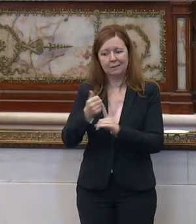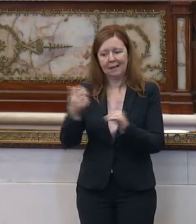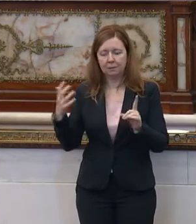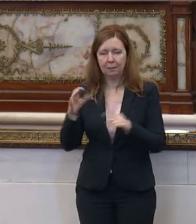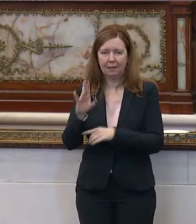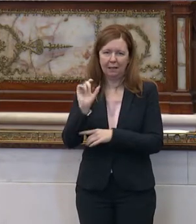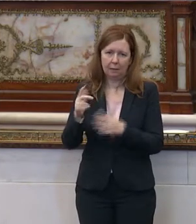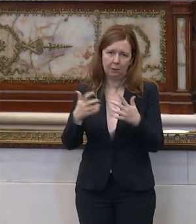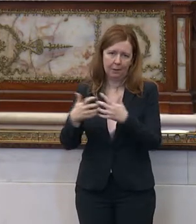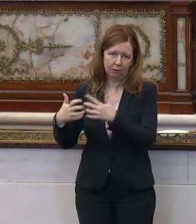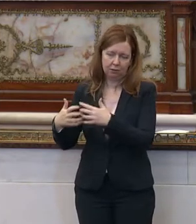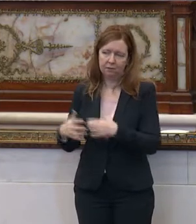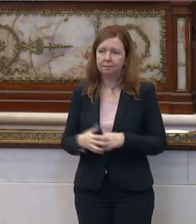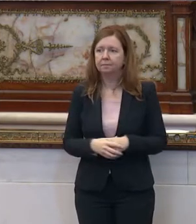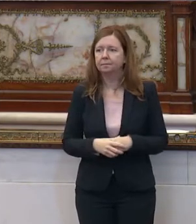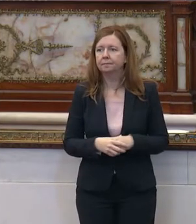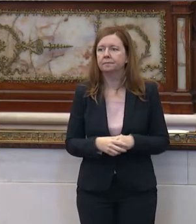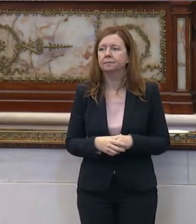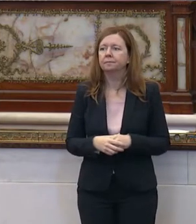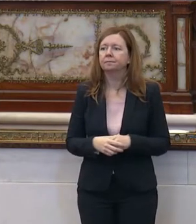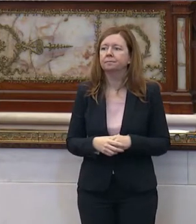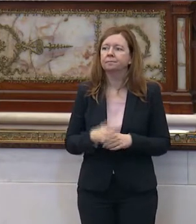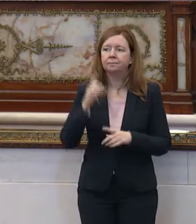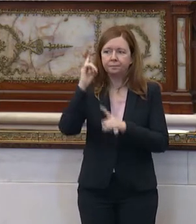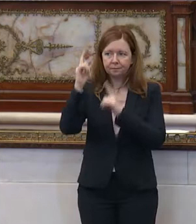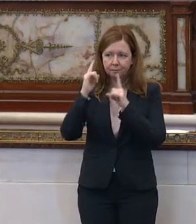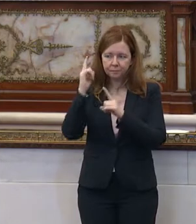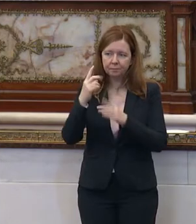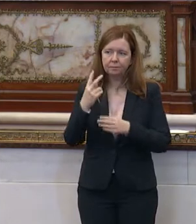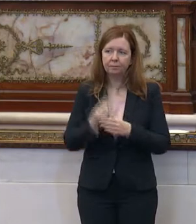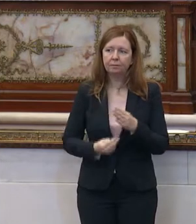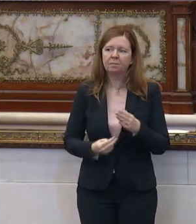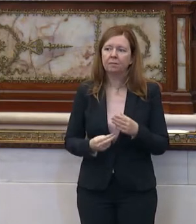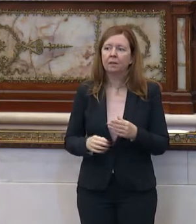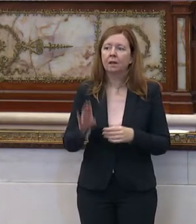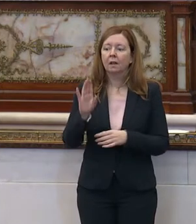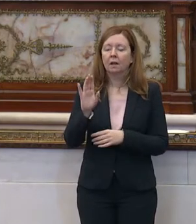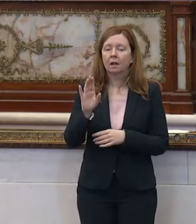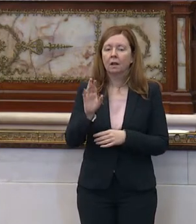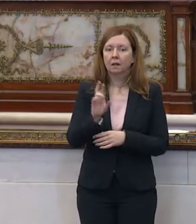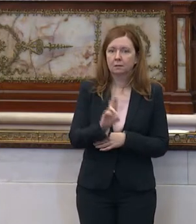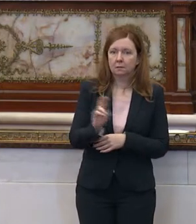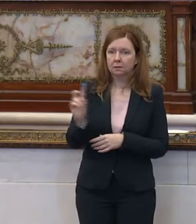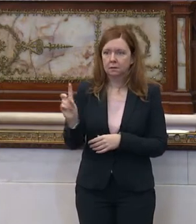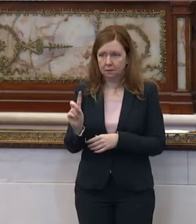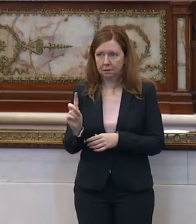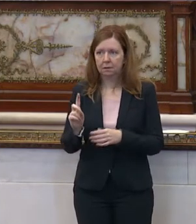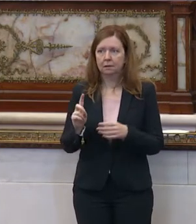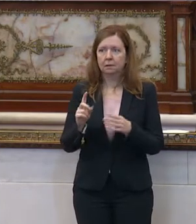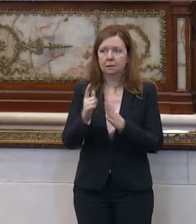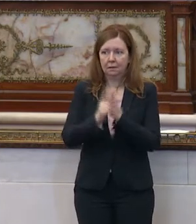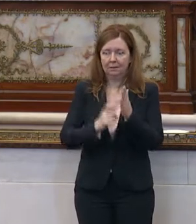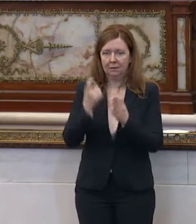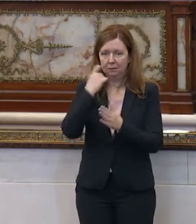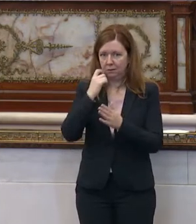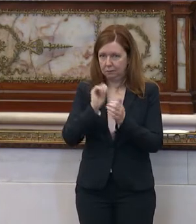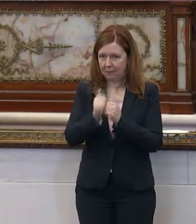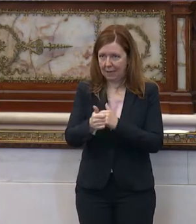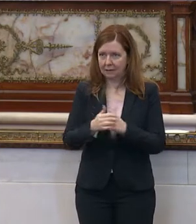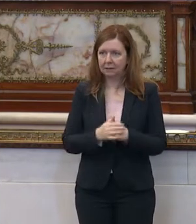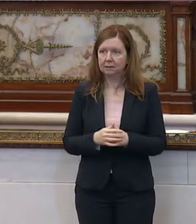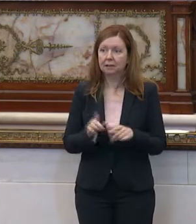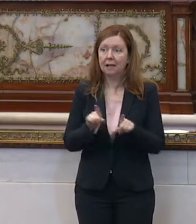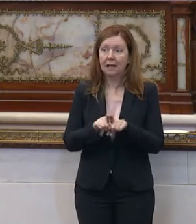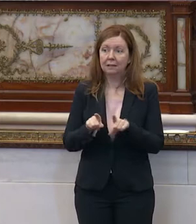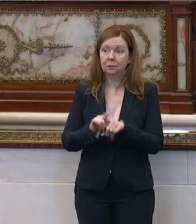capital matches. So considering both the bipartisan infrastructure legislation that was recently passed, as